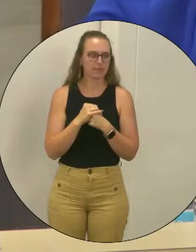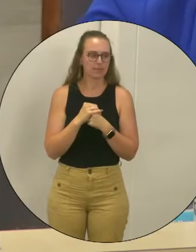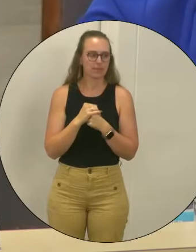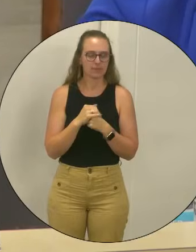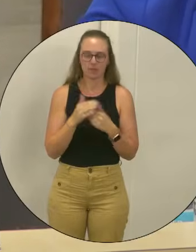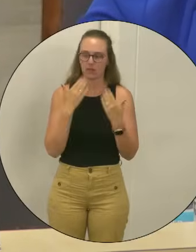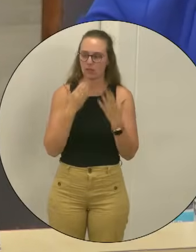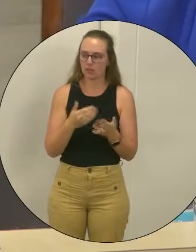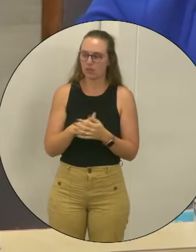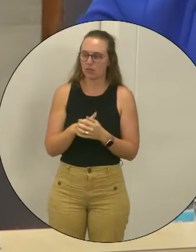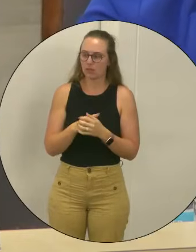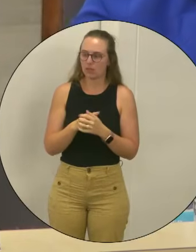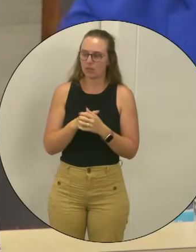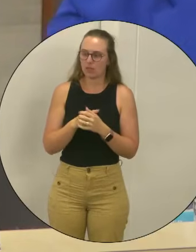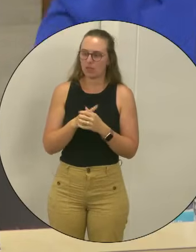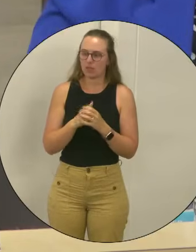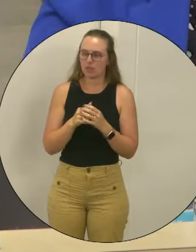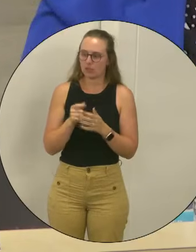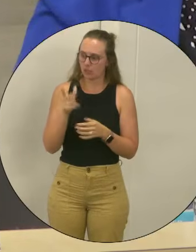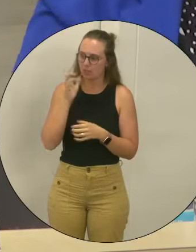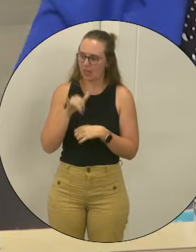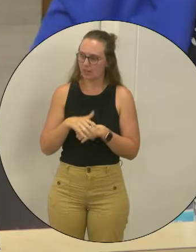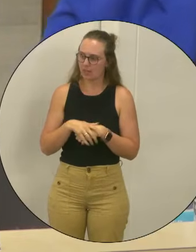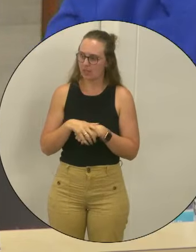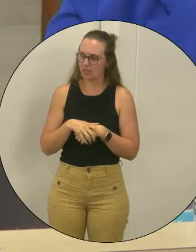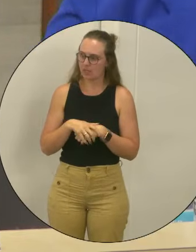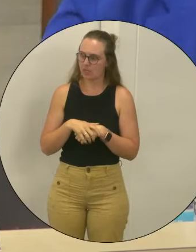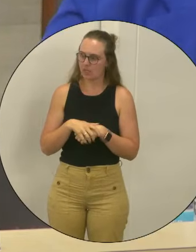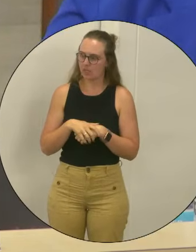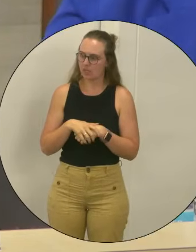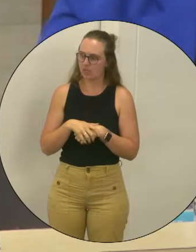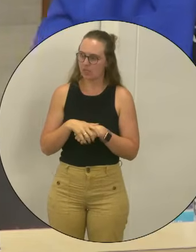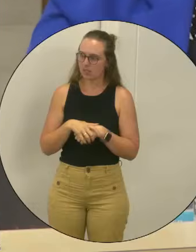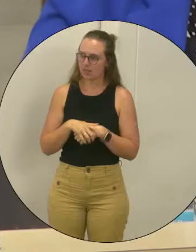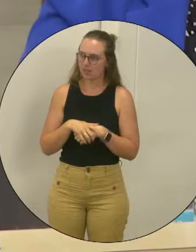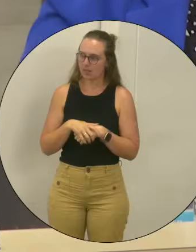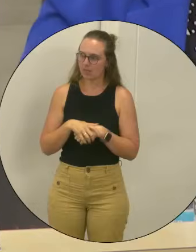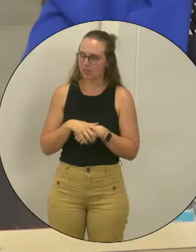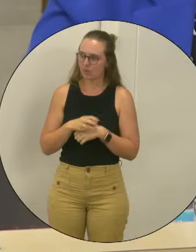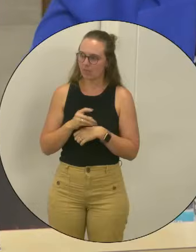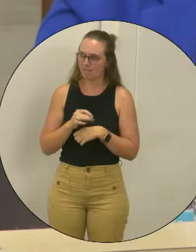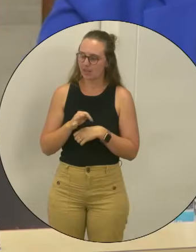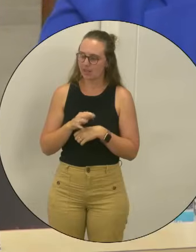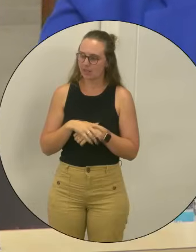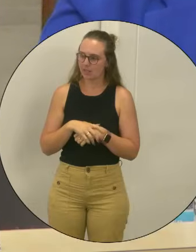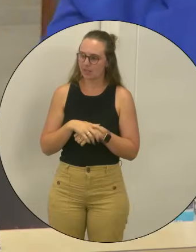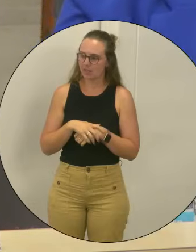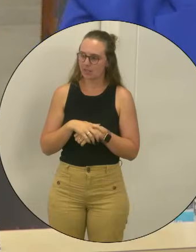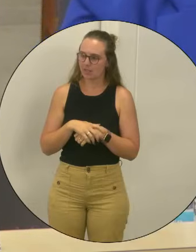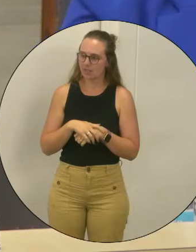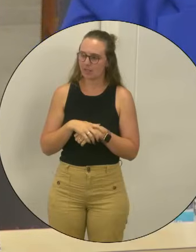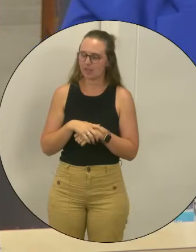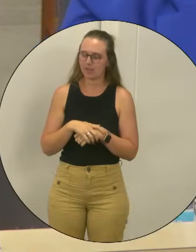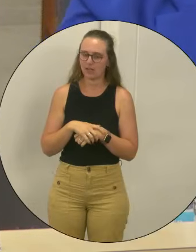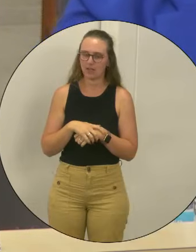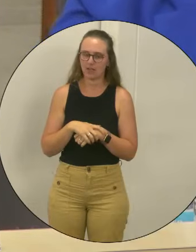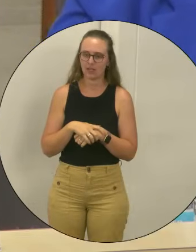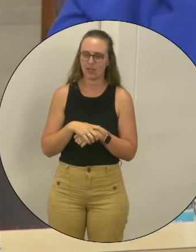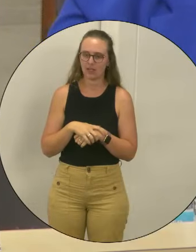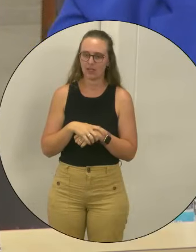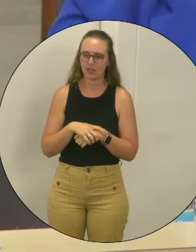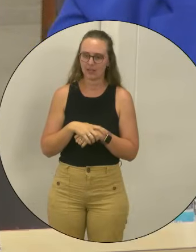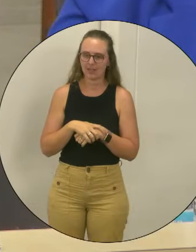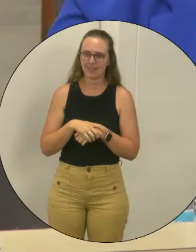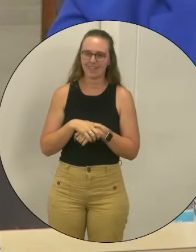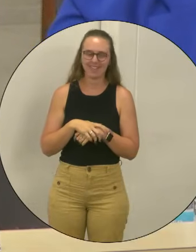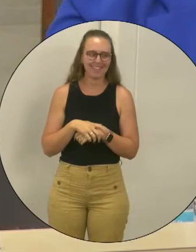Thank you, Ms. Atterbury. Next up, we have Cyrus. Cyrus, you're going to have to forgive me. So I'm trying to say your name